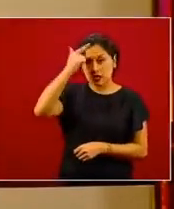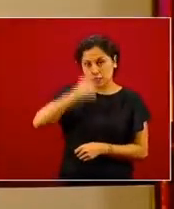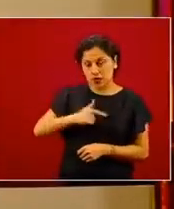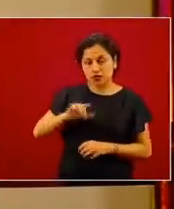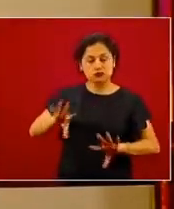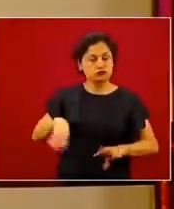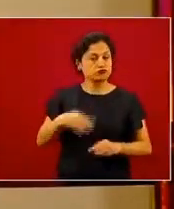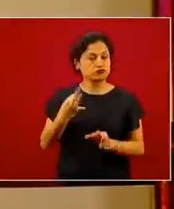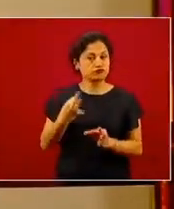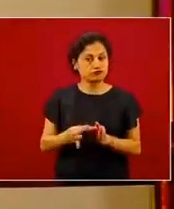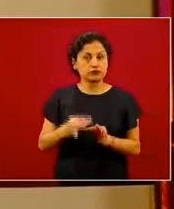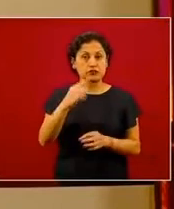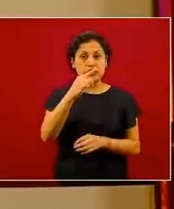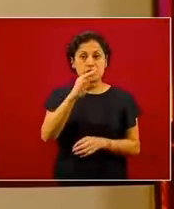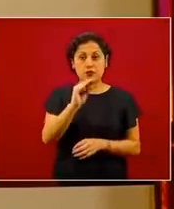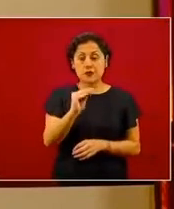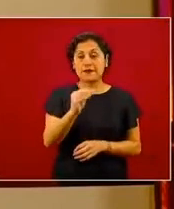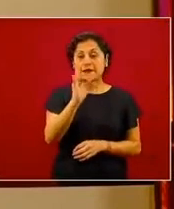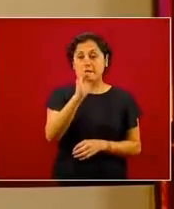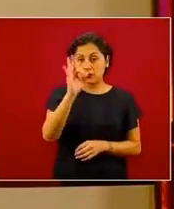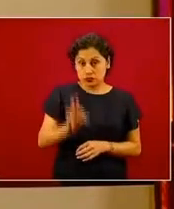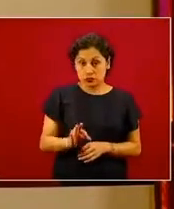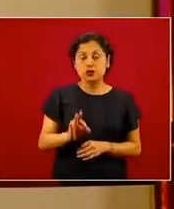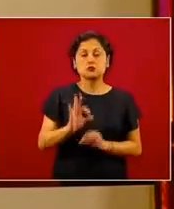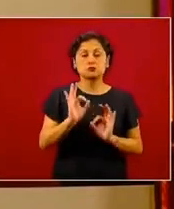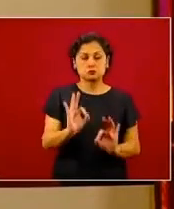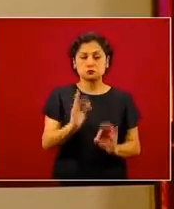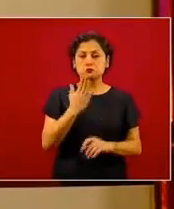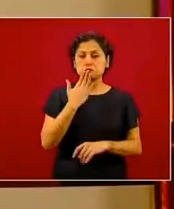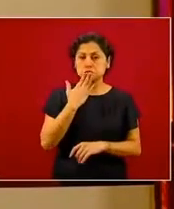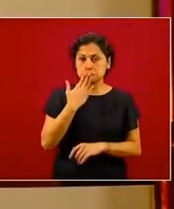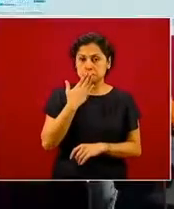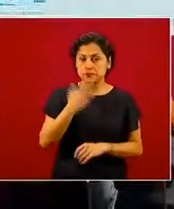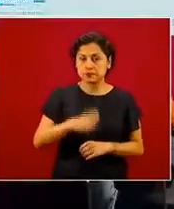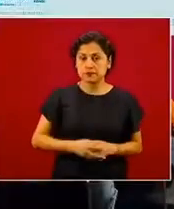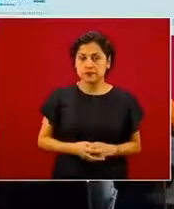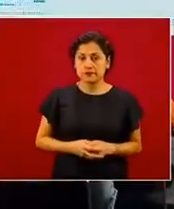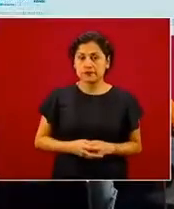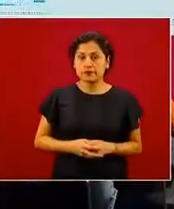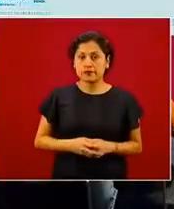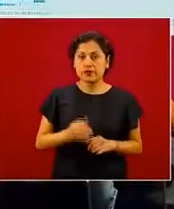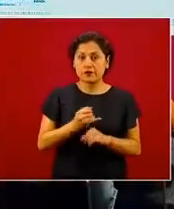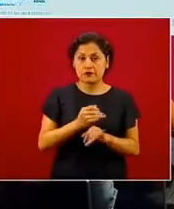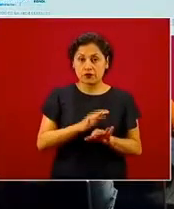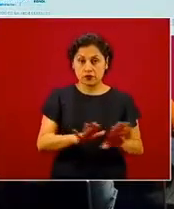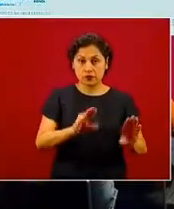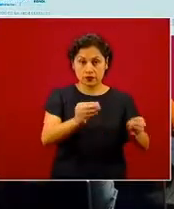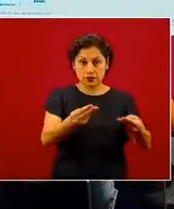So we have an over 90% reporting rate from the hospitals in the COVID reporting network.